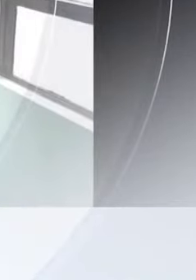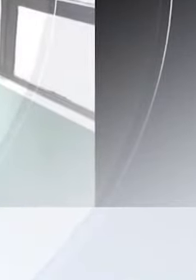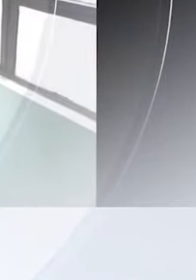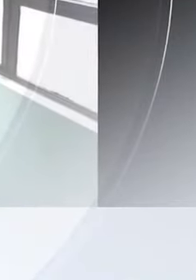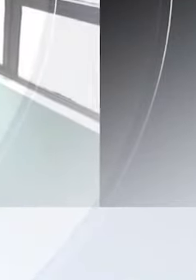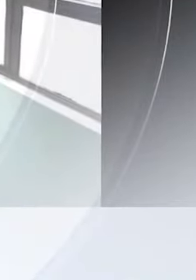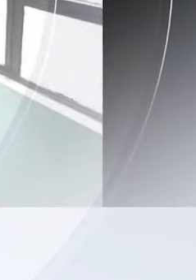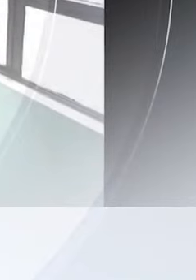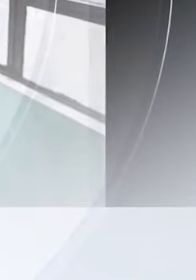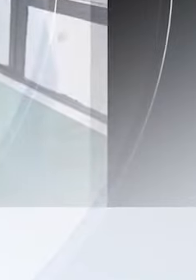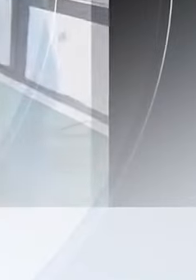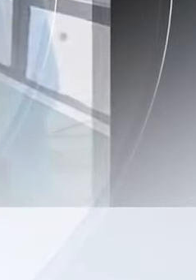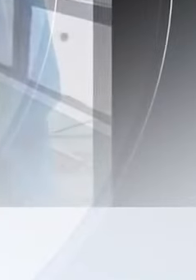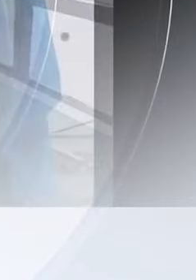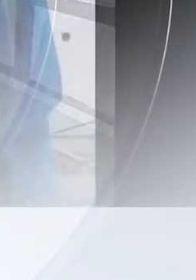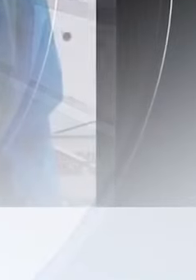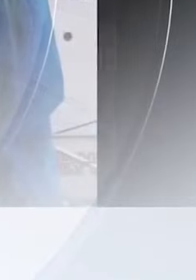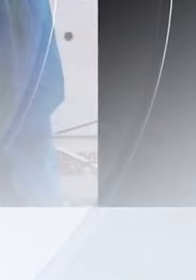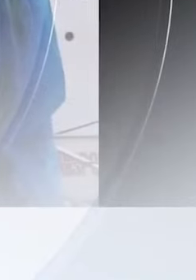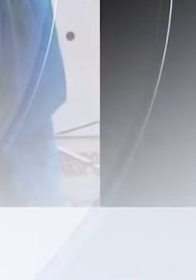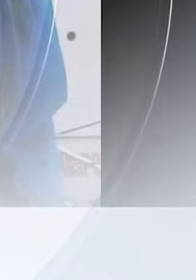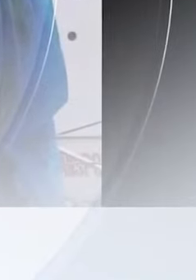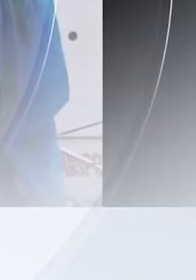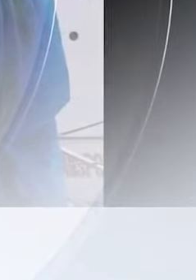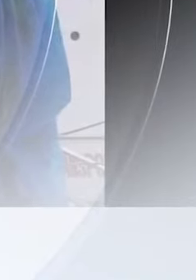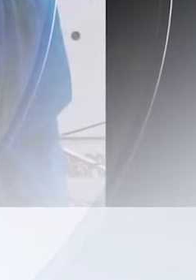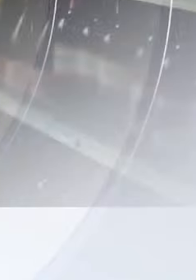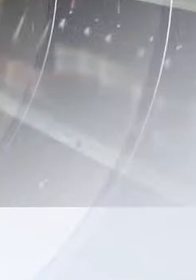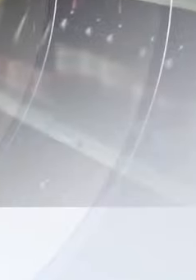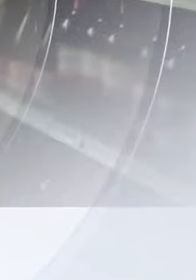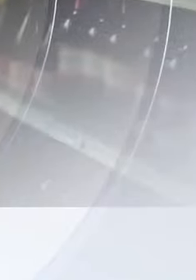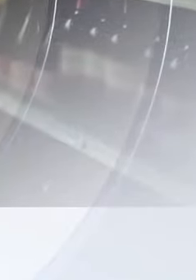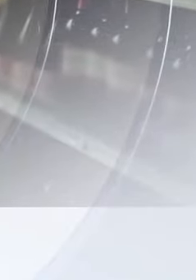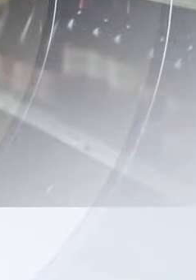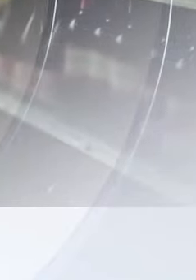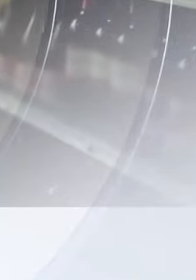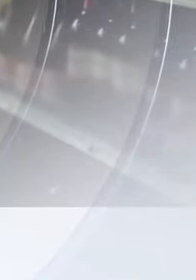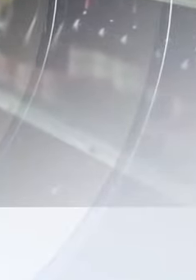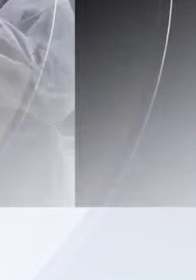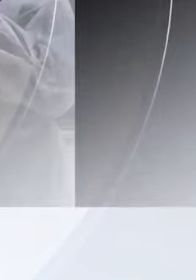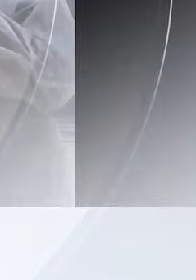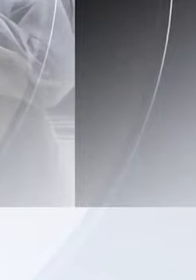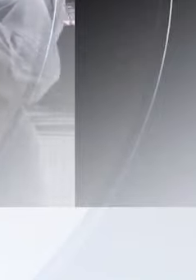At a time when we are gripped by fear, we are inspired by your courage.